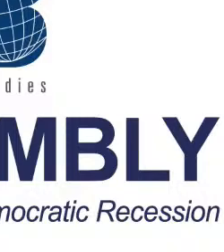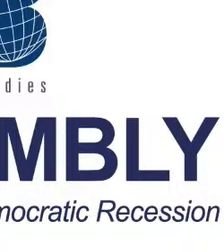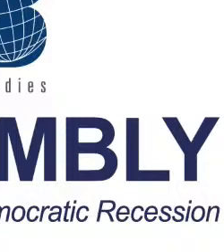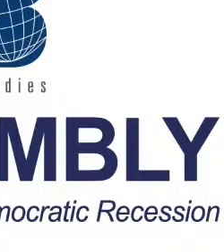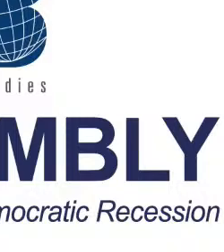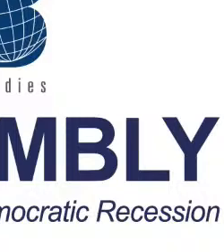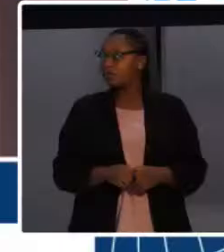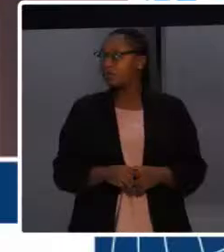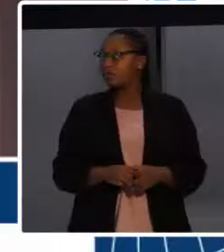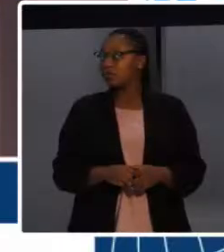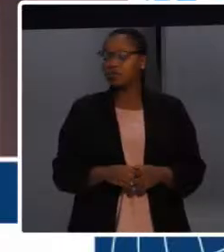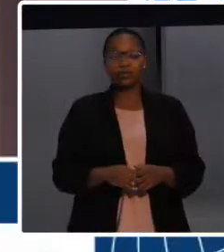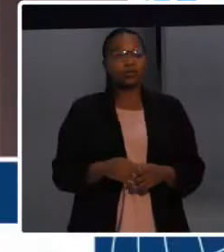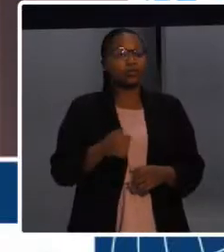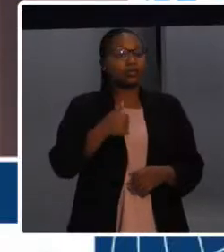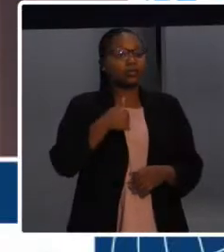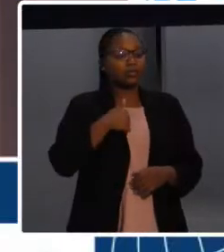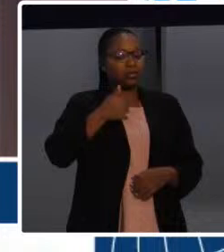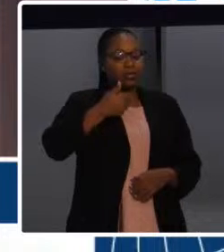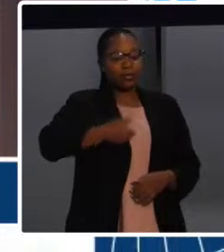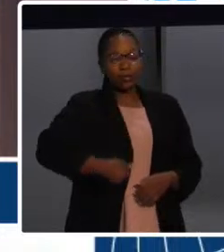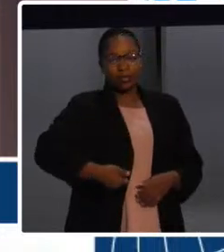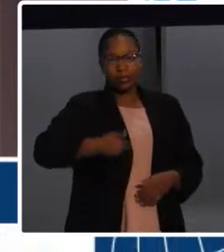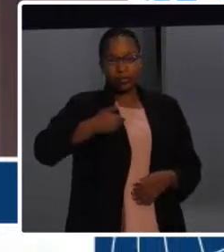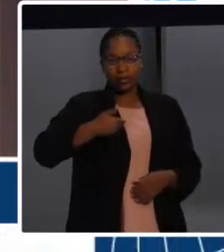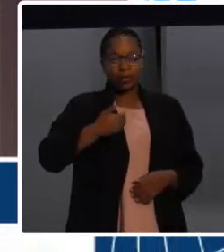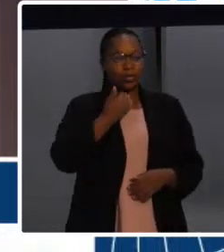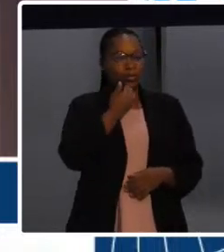I will introduce myself first,